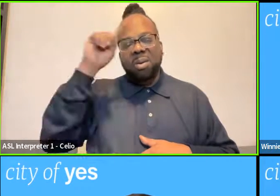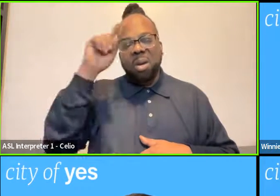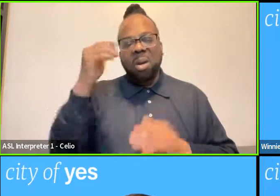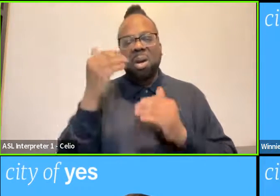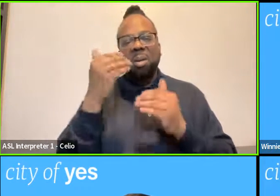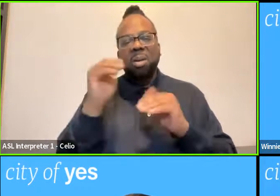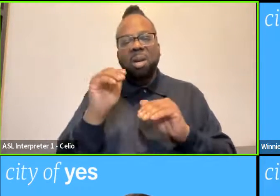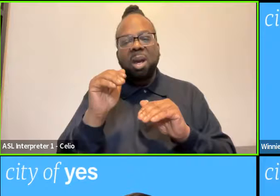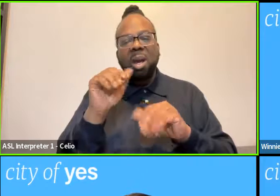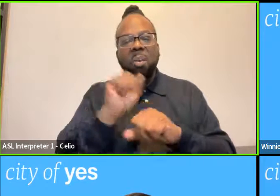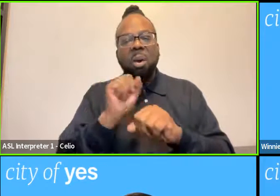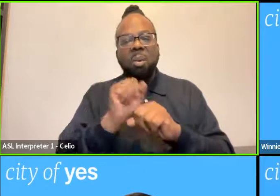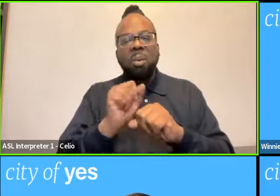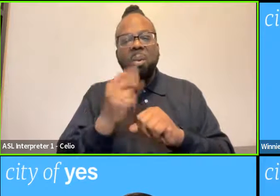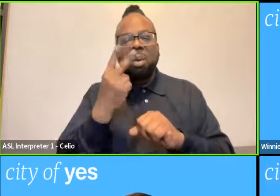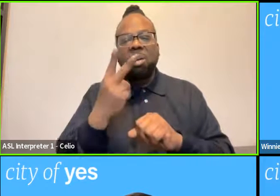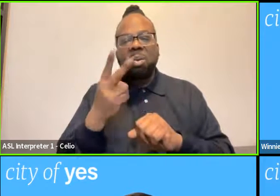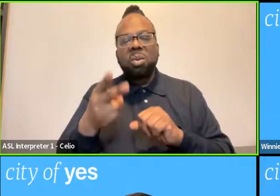floors within the UAP?